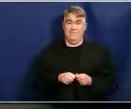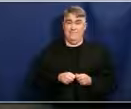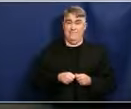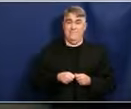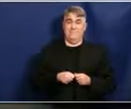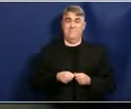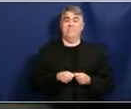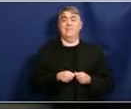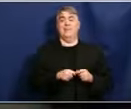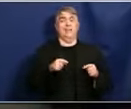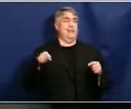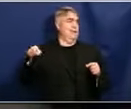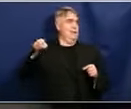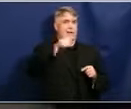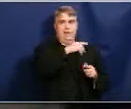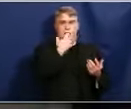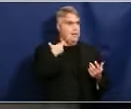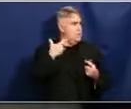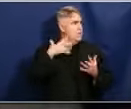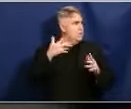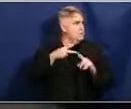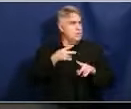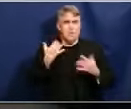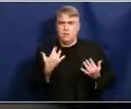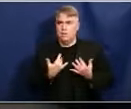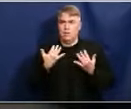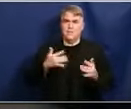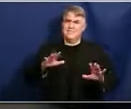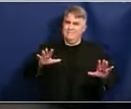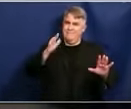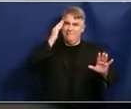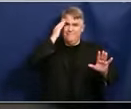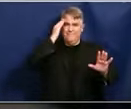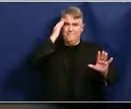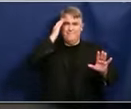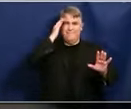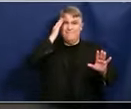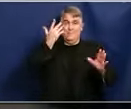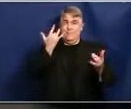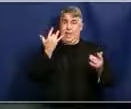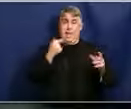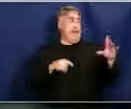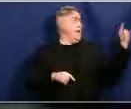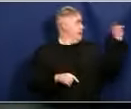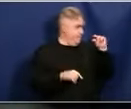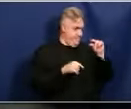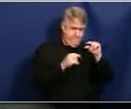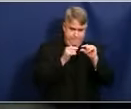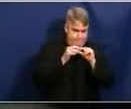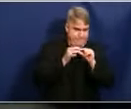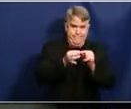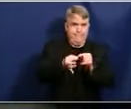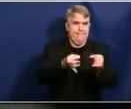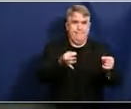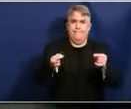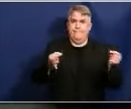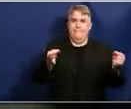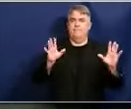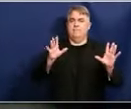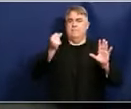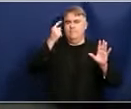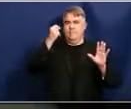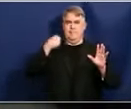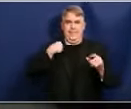wants you to get a second dose. There's just been a shortage, and the supply of vaccines is completely out of our control. So keep checking